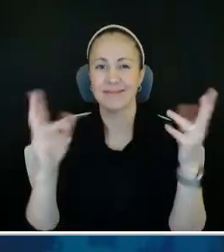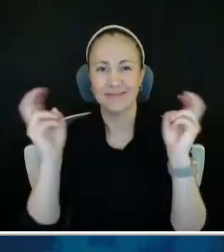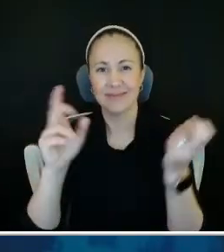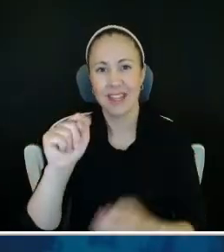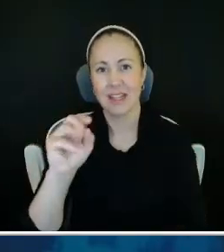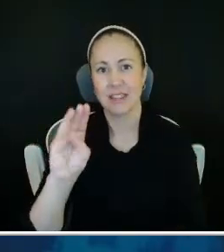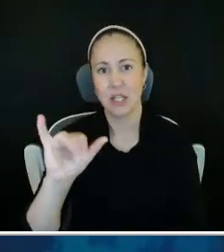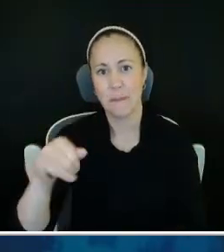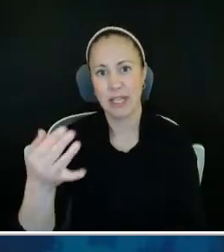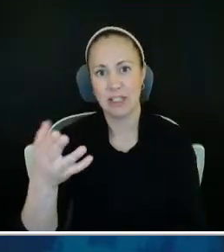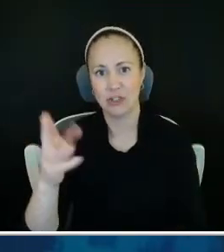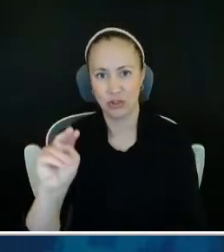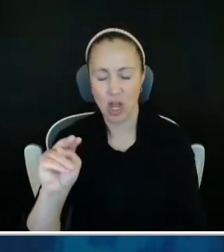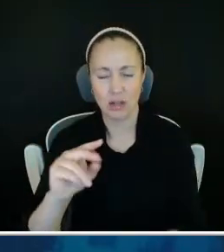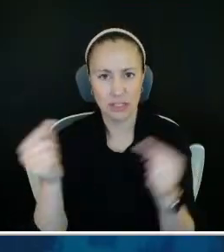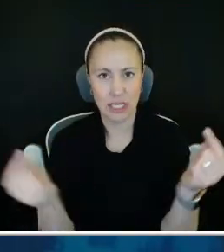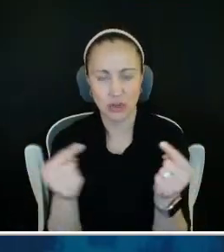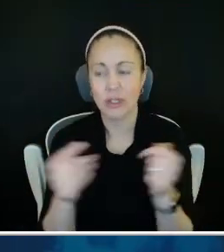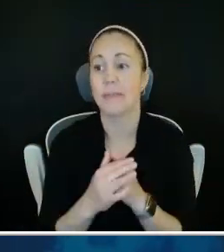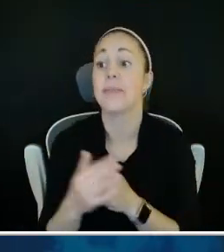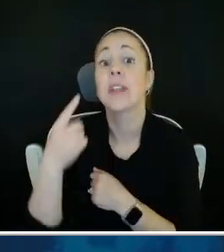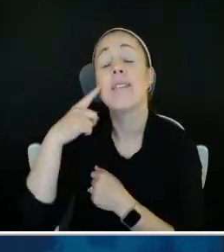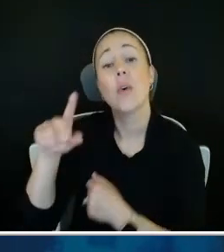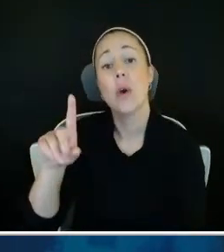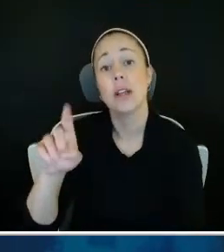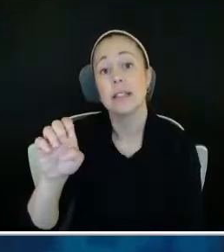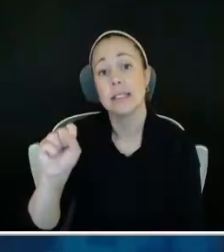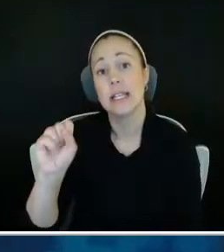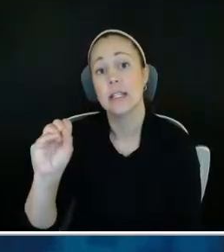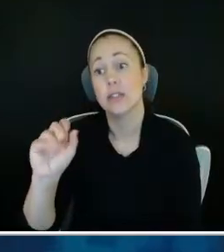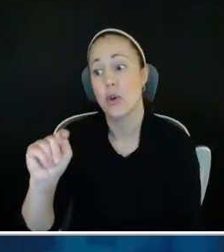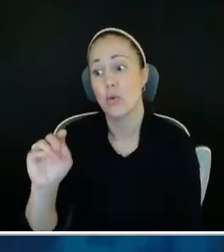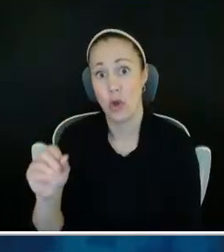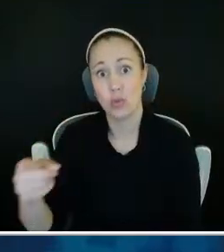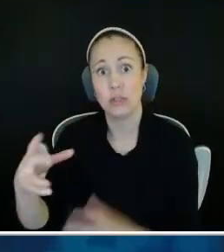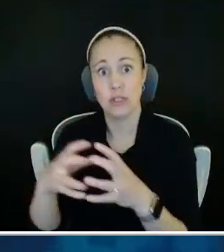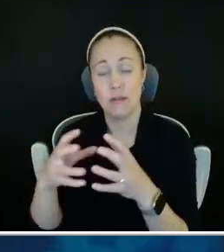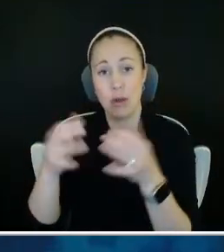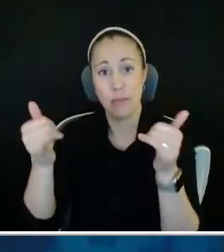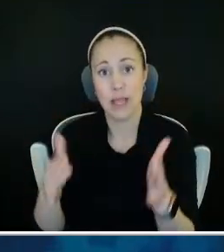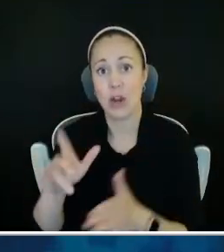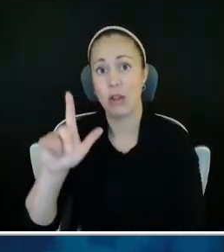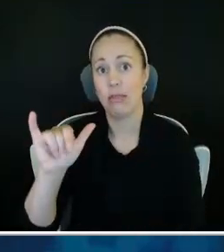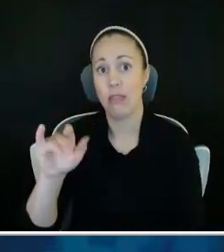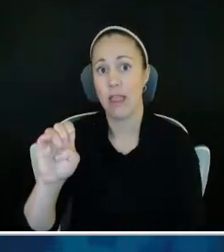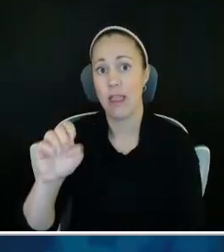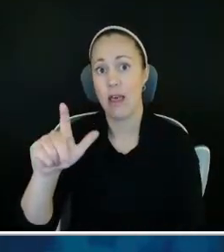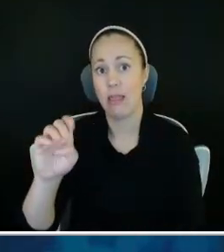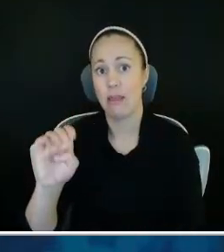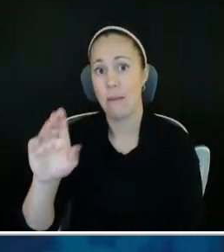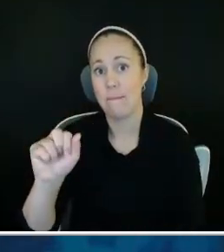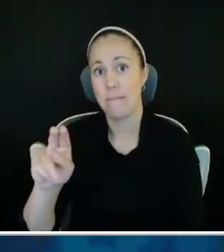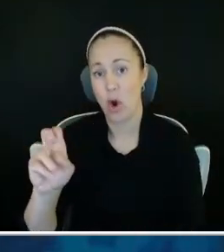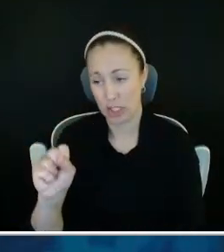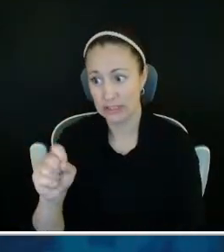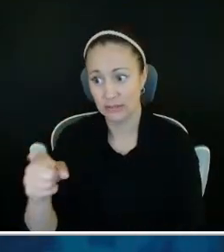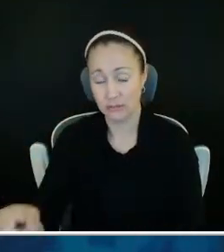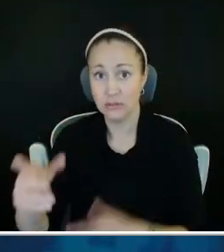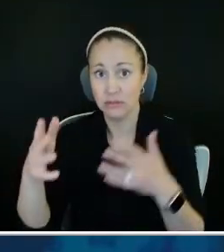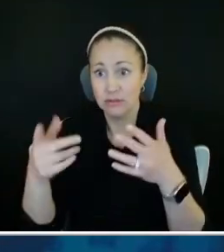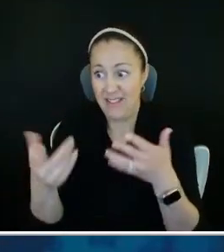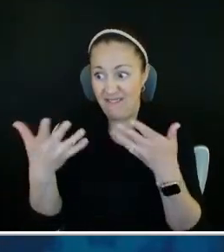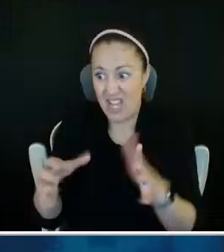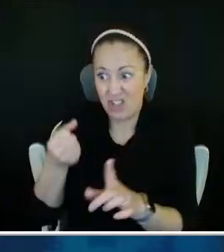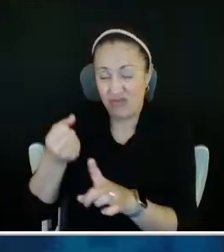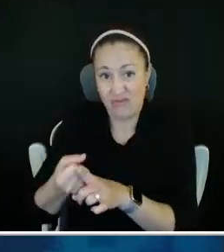Lael Barnes, that injury could have sidelined her sports career. But after UCL reconstruction surgery, physical therapy,